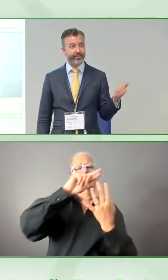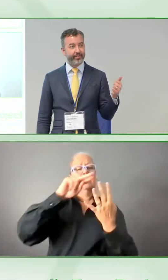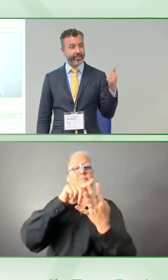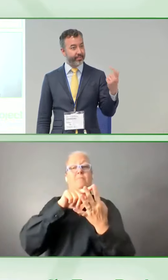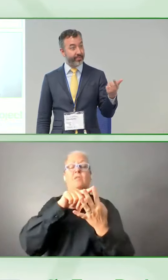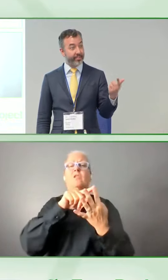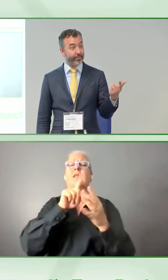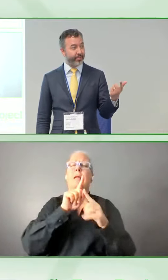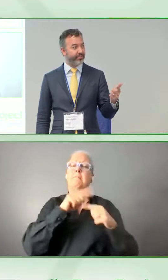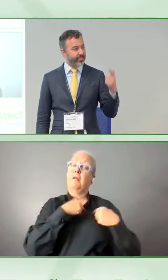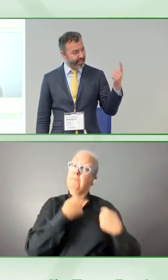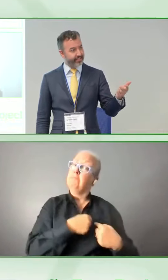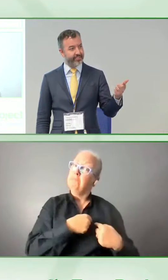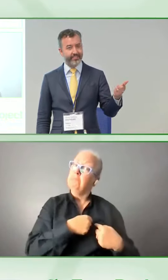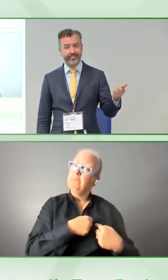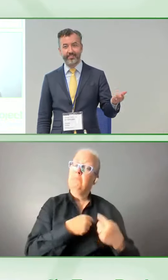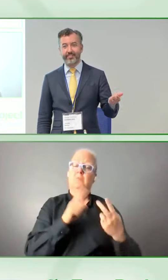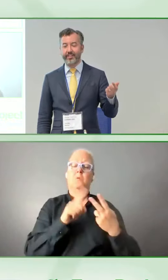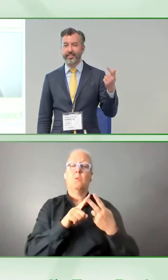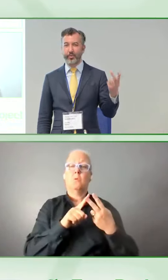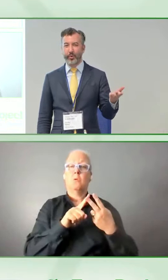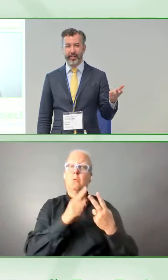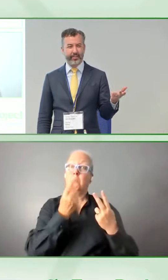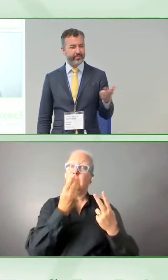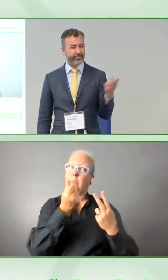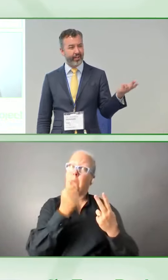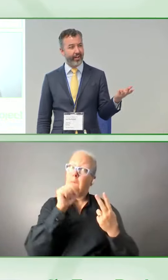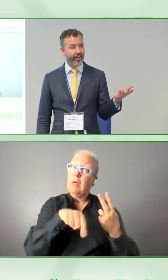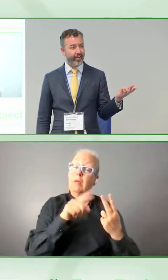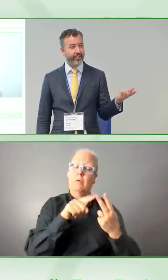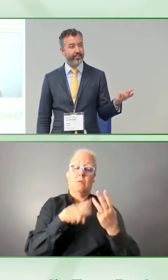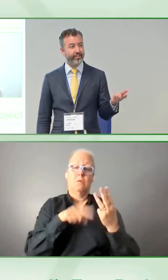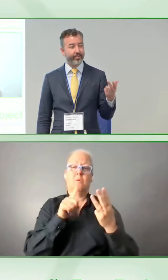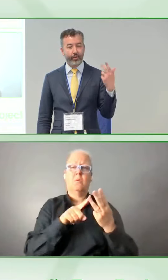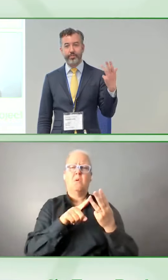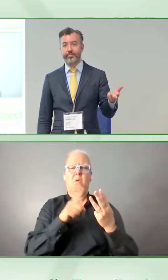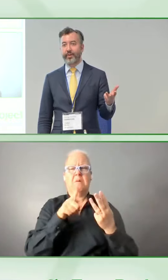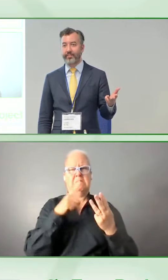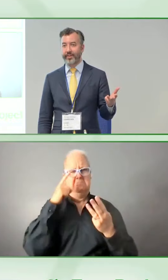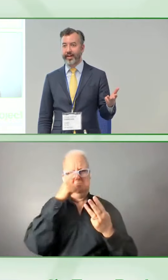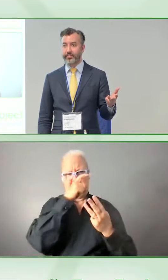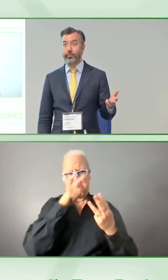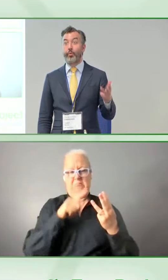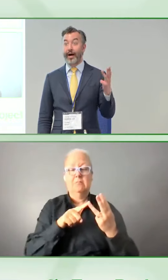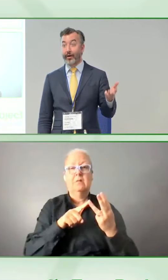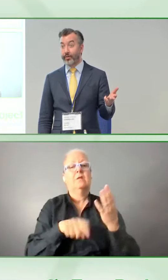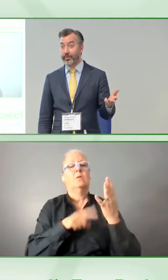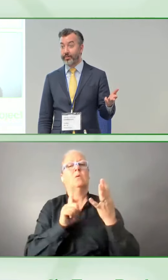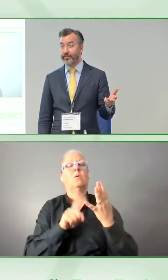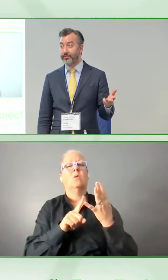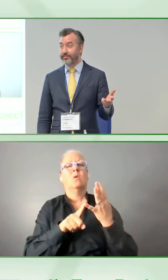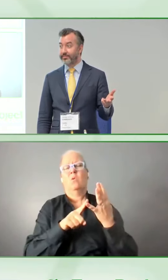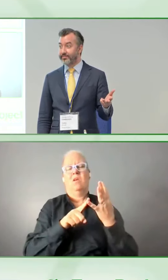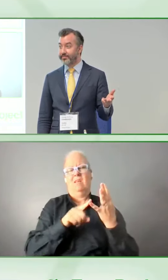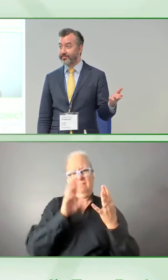Aw. Is it feasible? Yes. Is it weird? Huh? Or is it far-fetched? Wow.